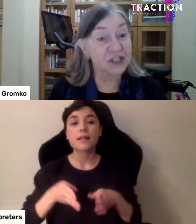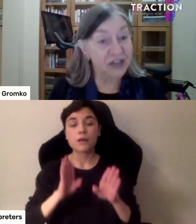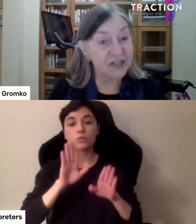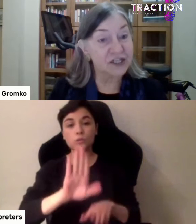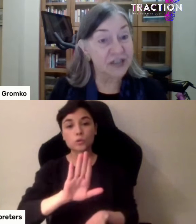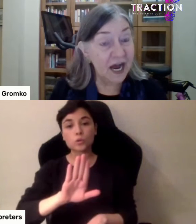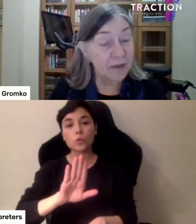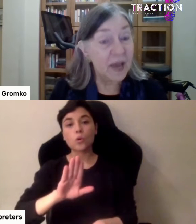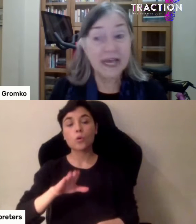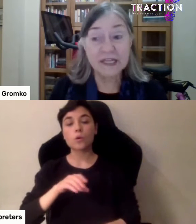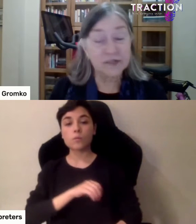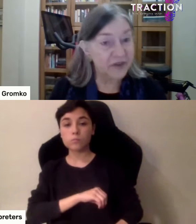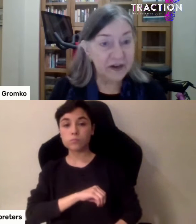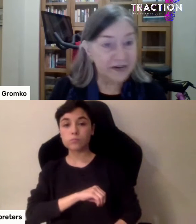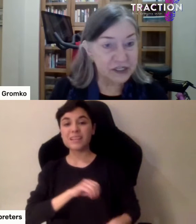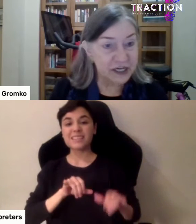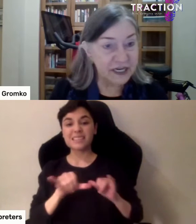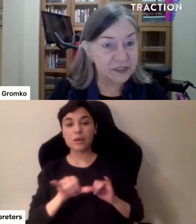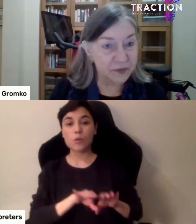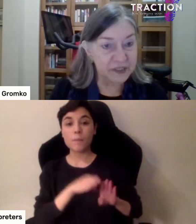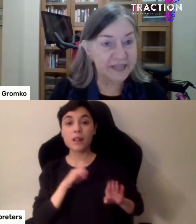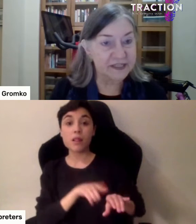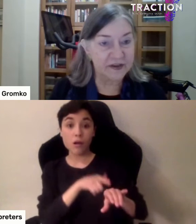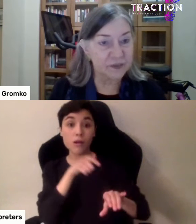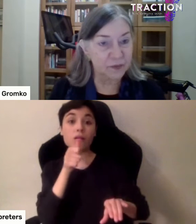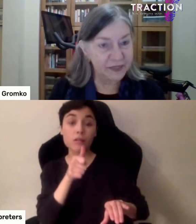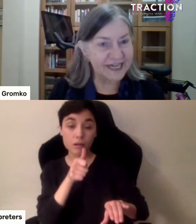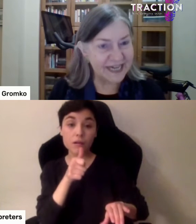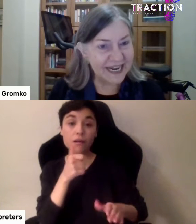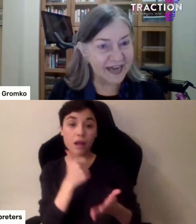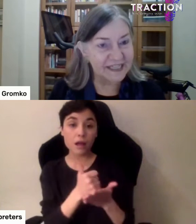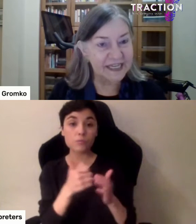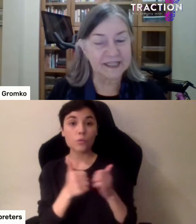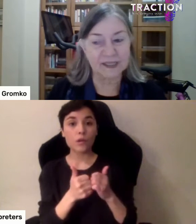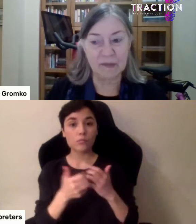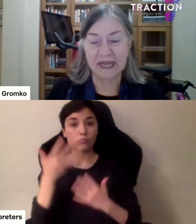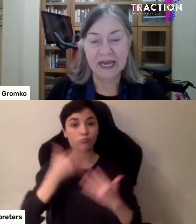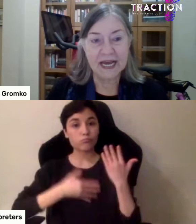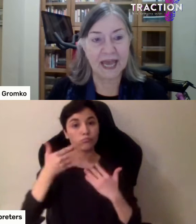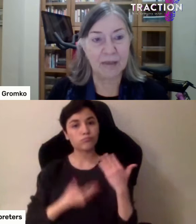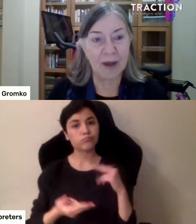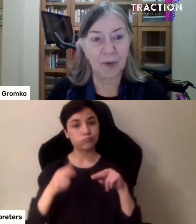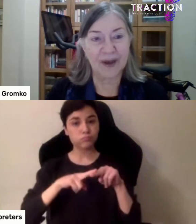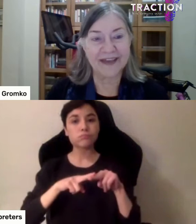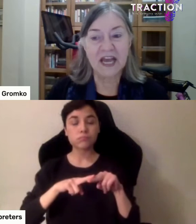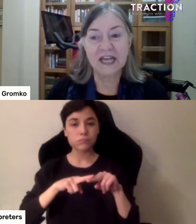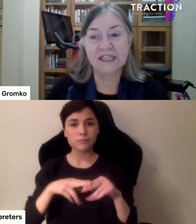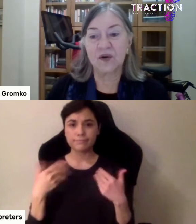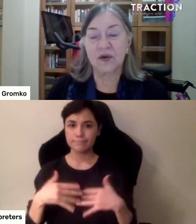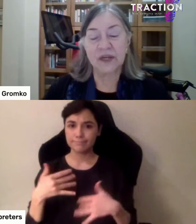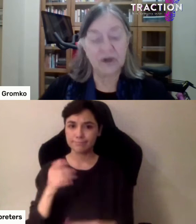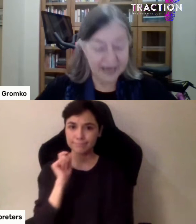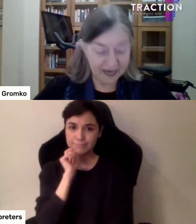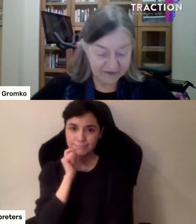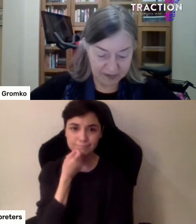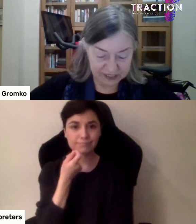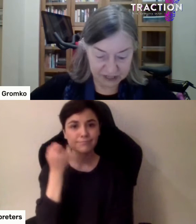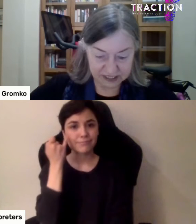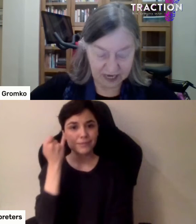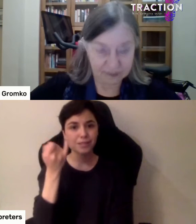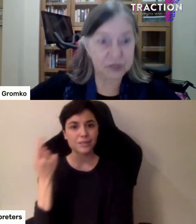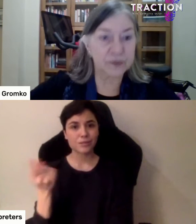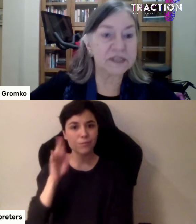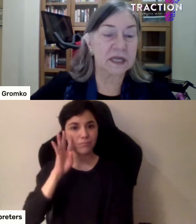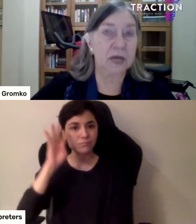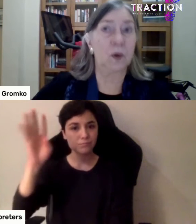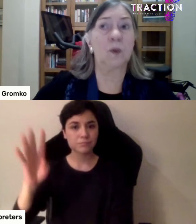the gas exchange time. It's very ingenious, really. It's a really neat idea that somebody came up with. So, I have a